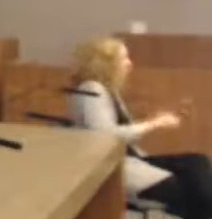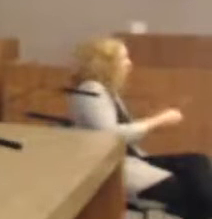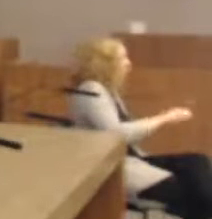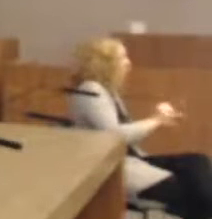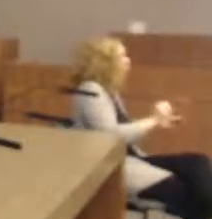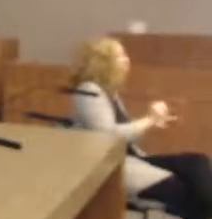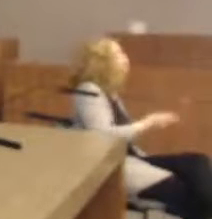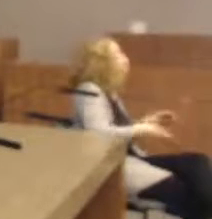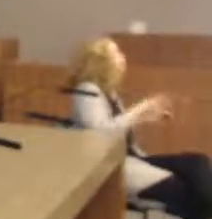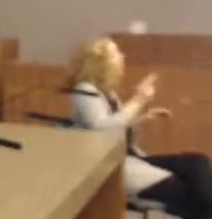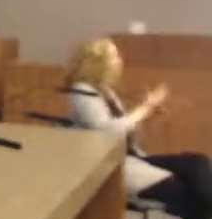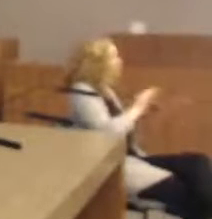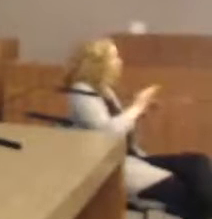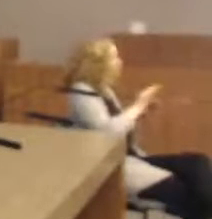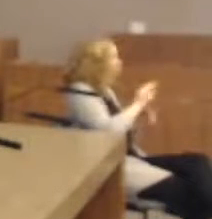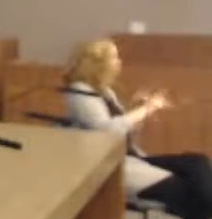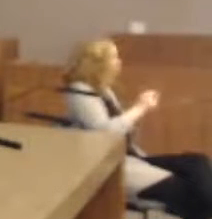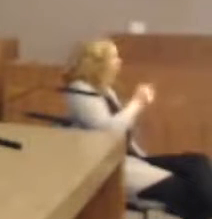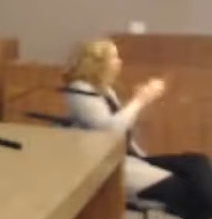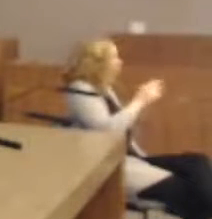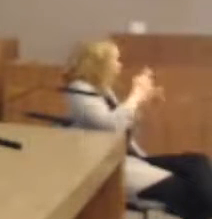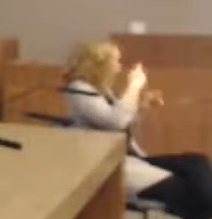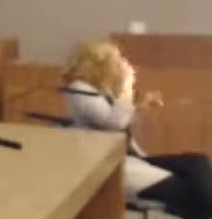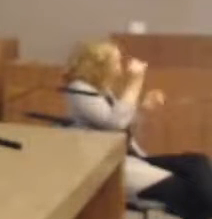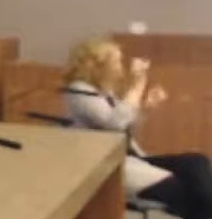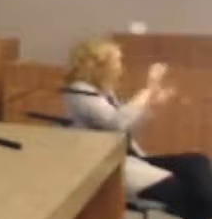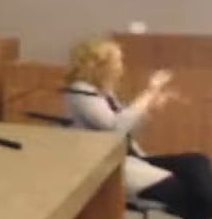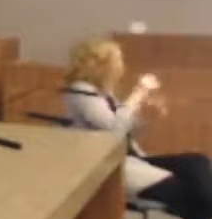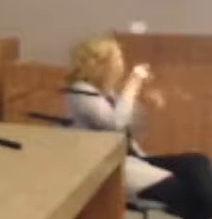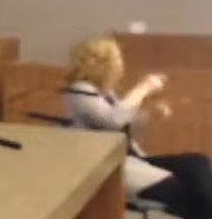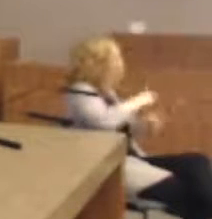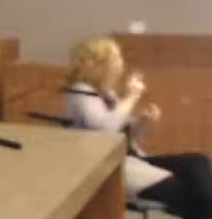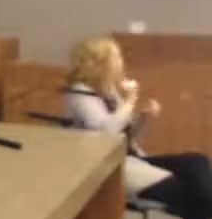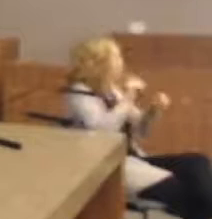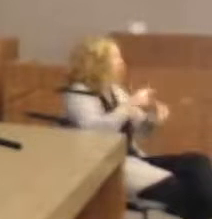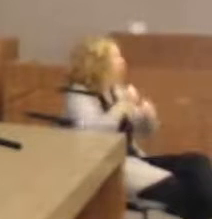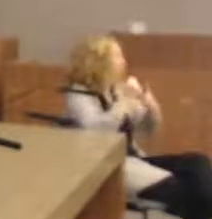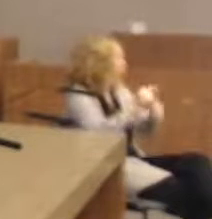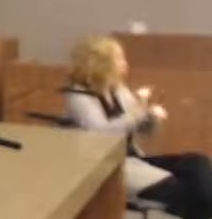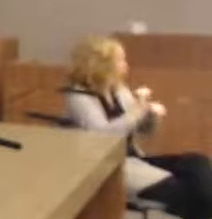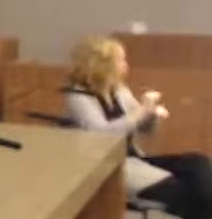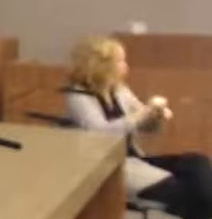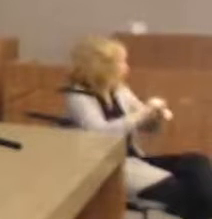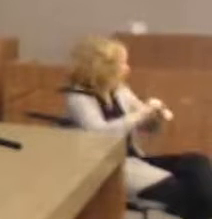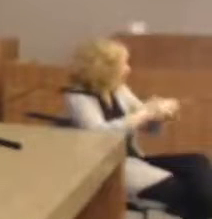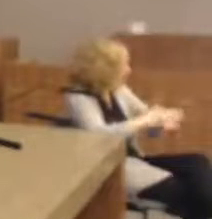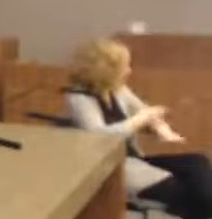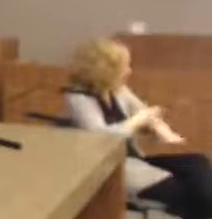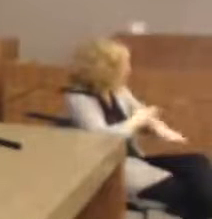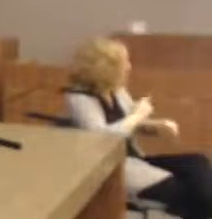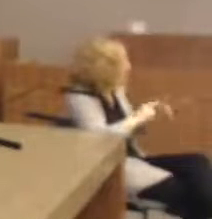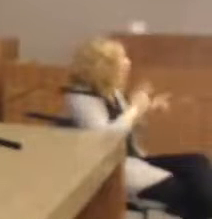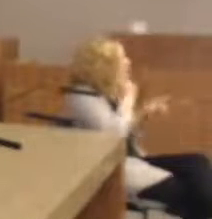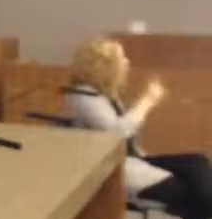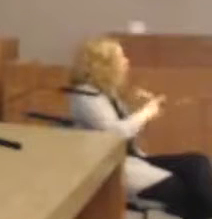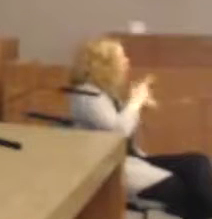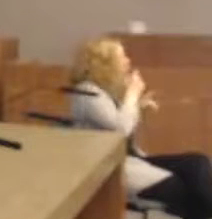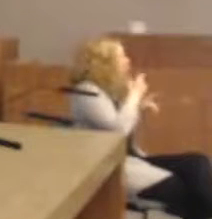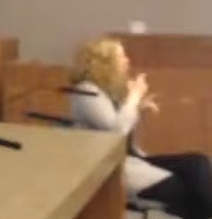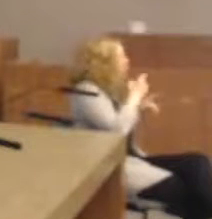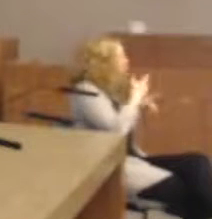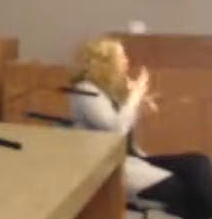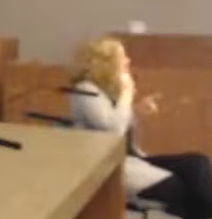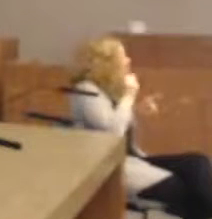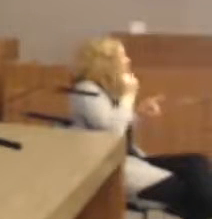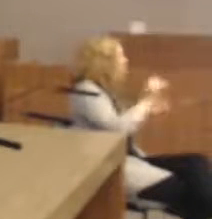even high functioning people without trauma struggle to go to therapy and work on things. When people are in trauma, it's actually quite hard for them to do